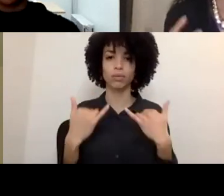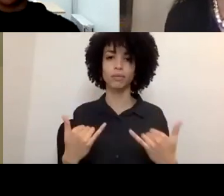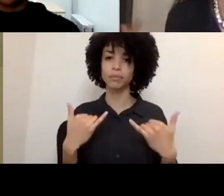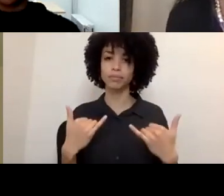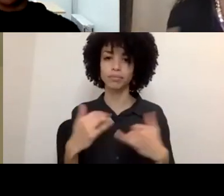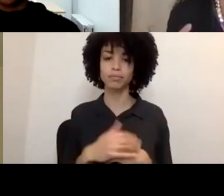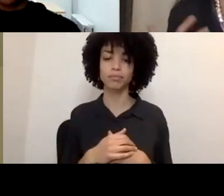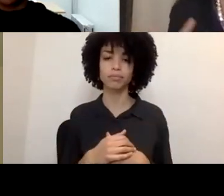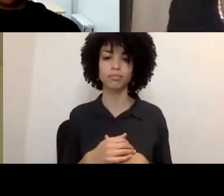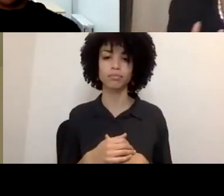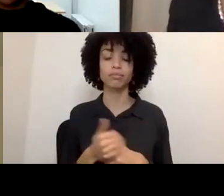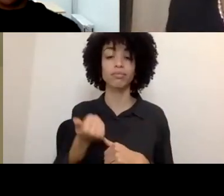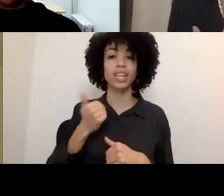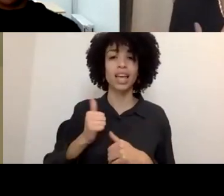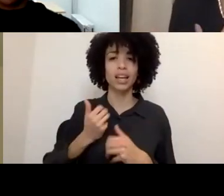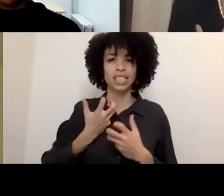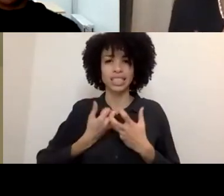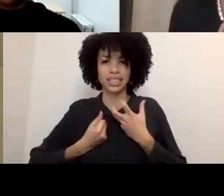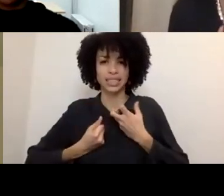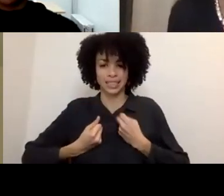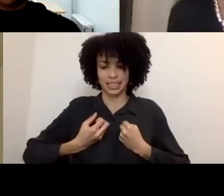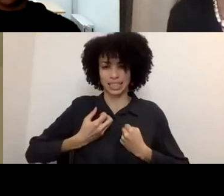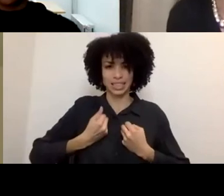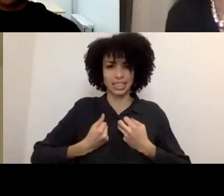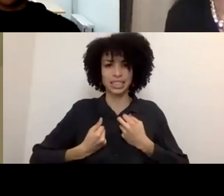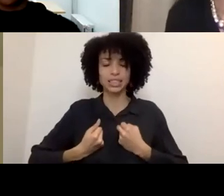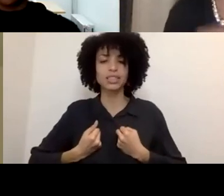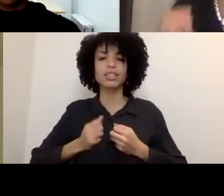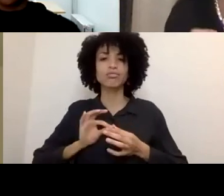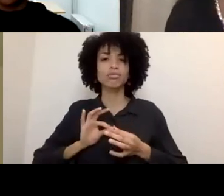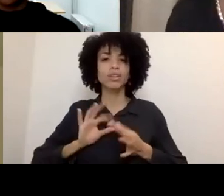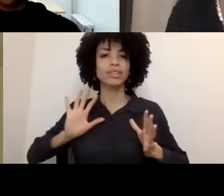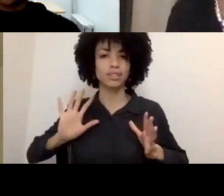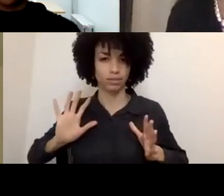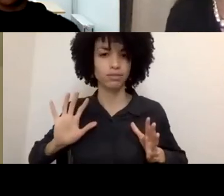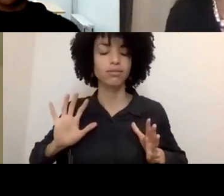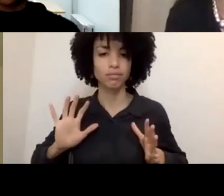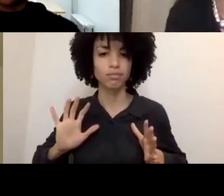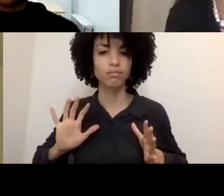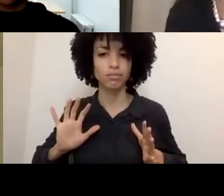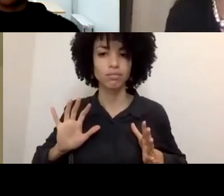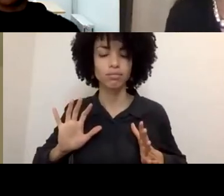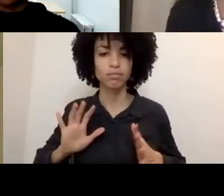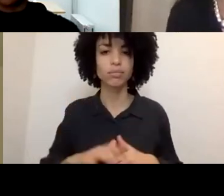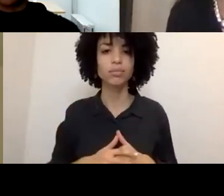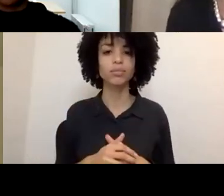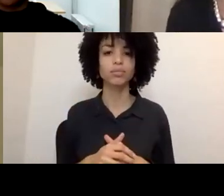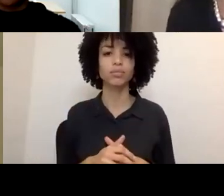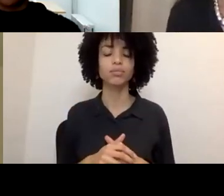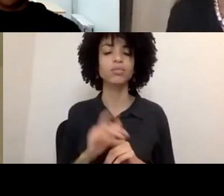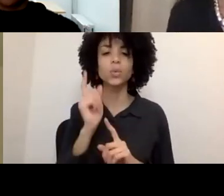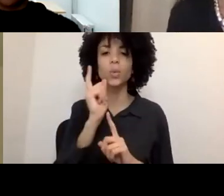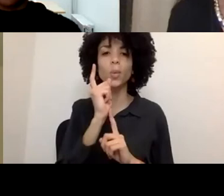just release any tension that you might be feeling. It's just a single moment, but we hope that it can help to ground